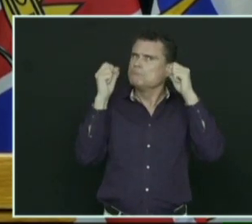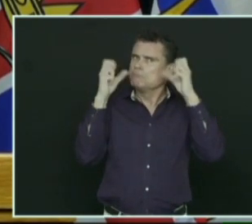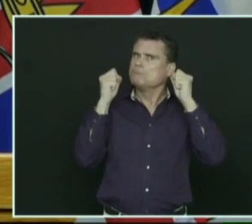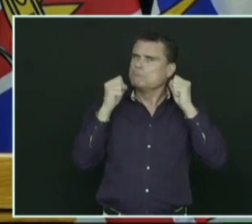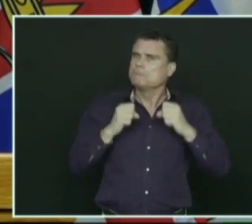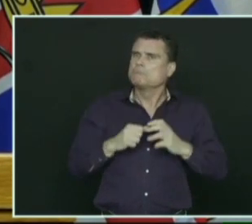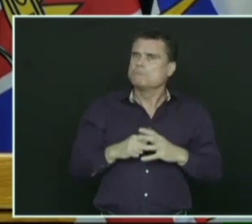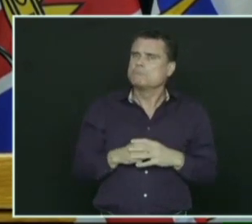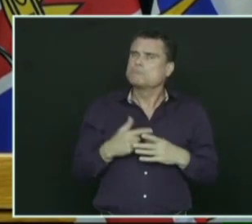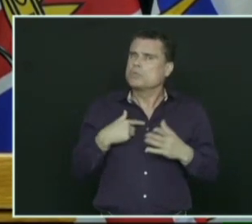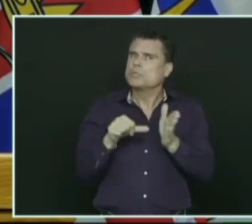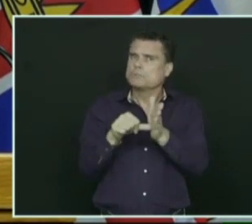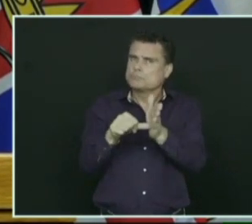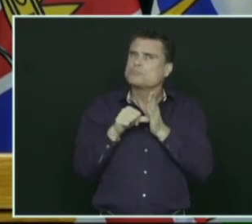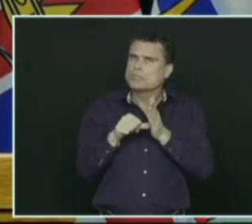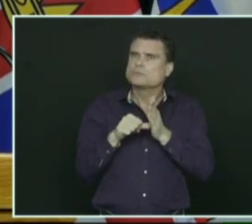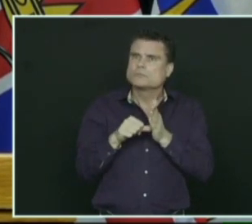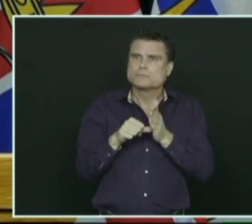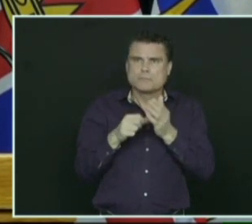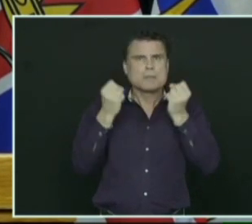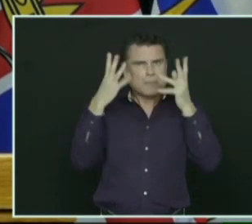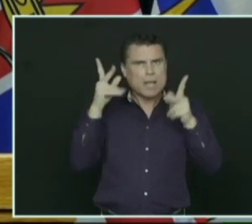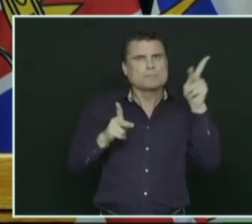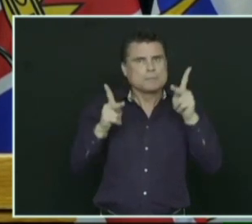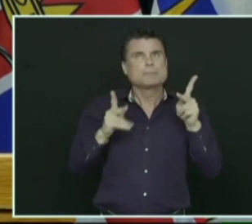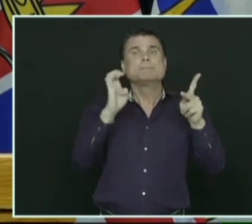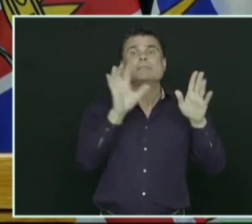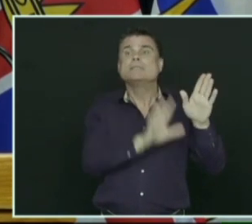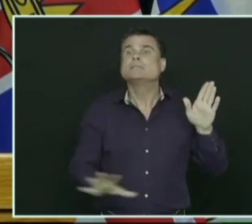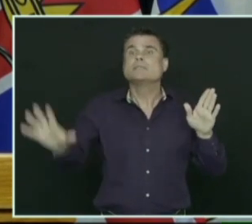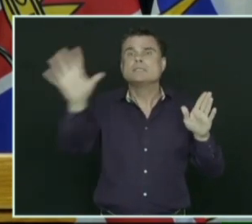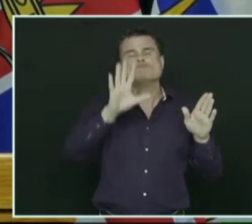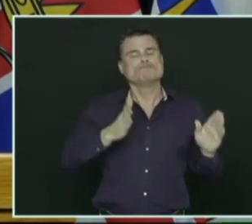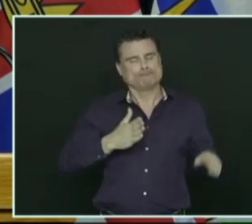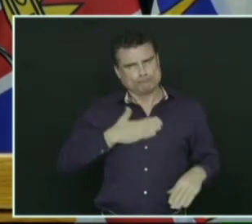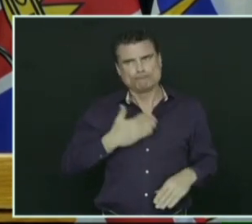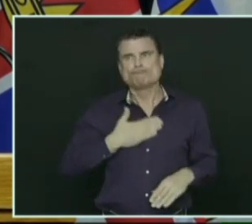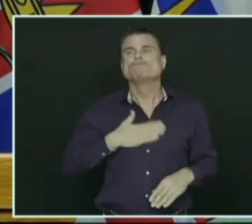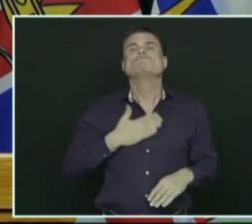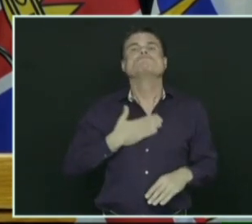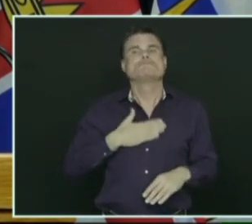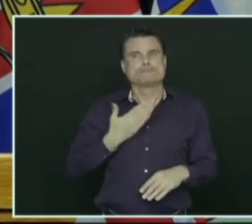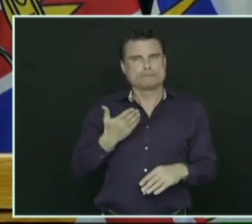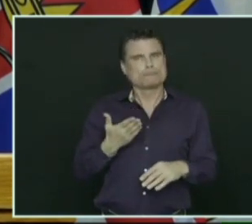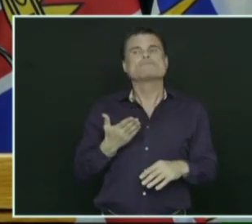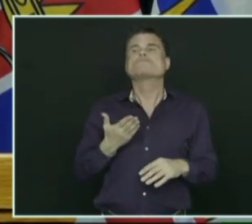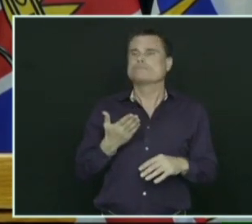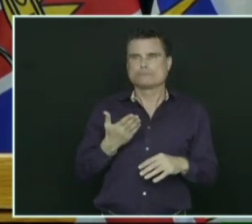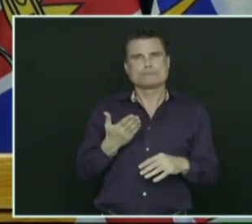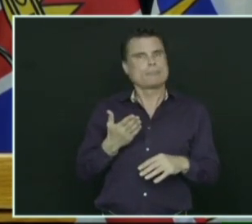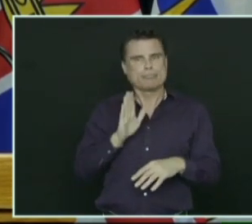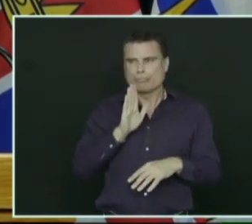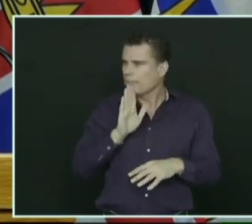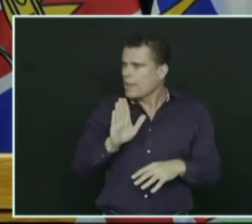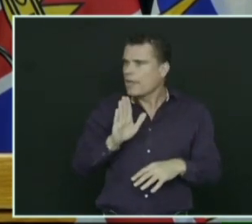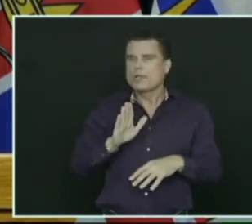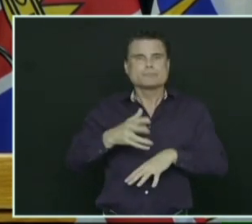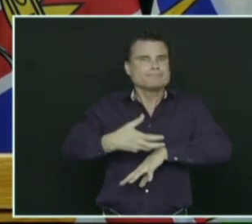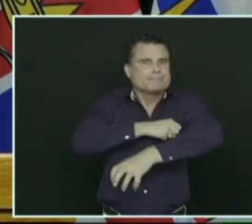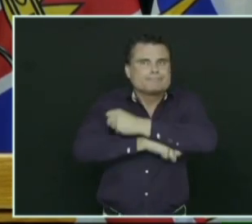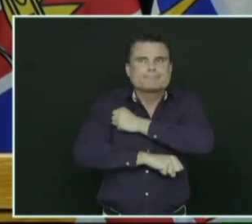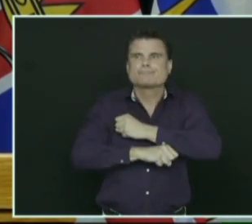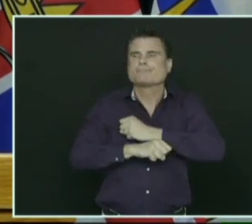in Vancouver, that's been viewed more than 1.7 million times. Are you, and advocating for breaking those rules and